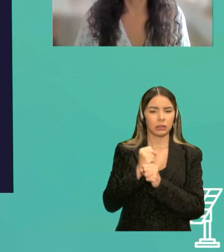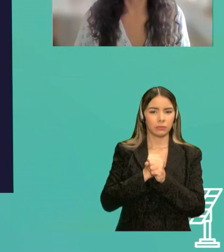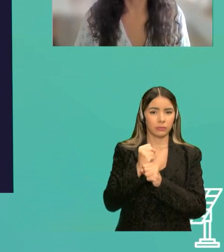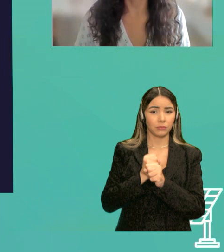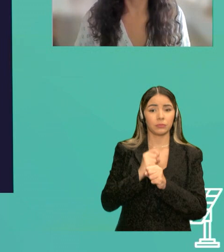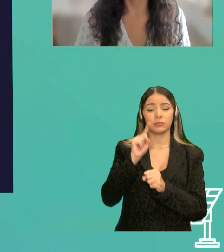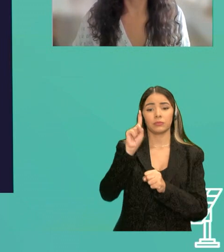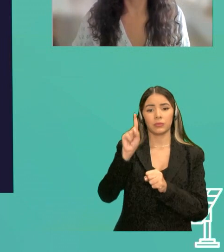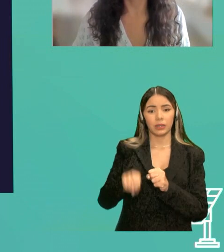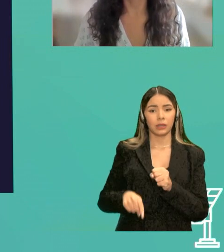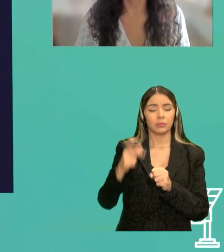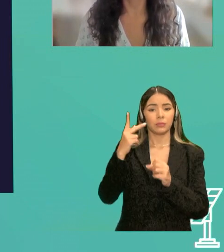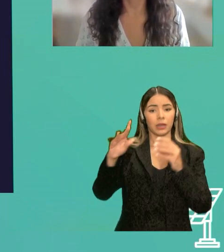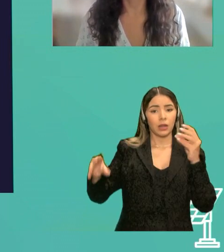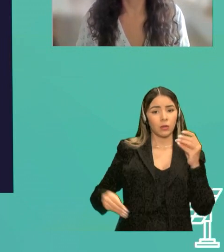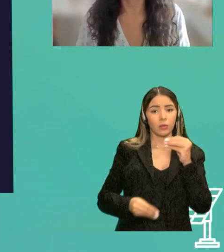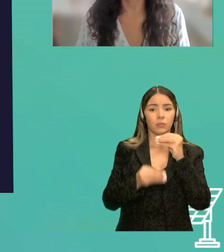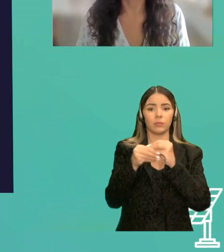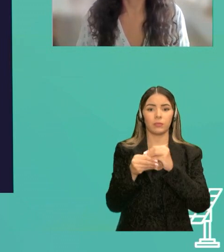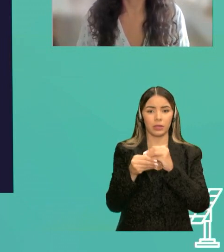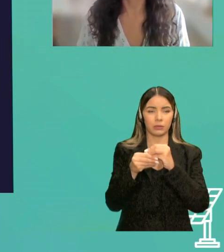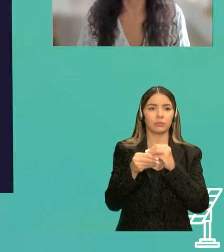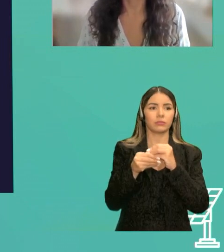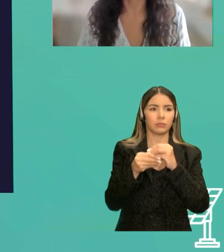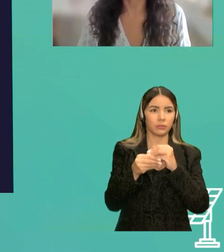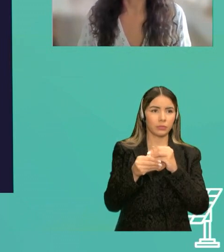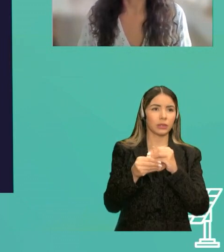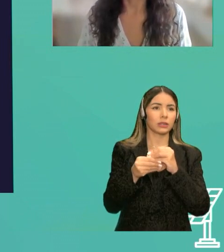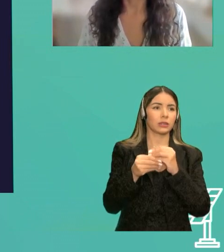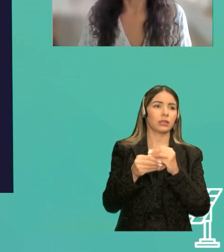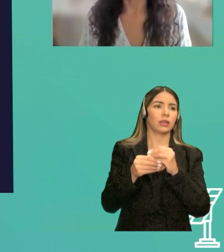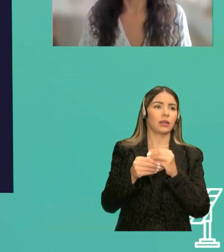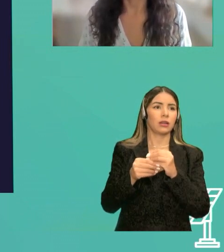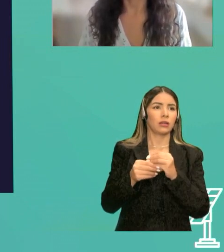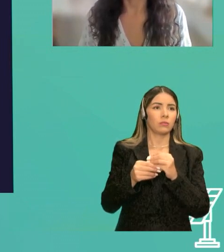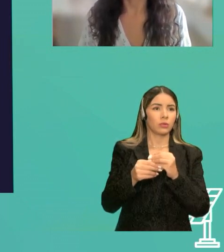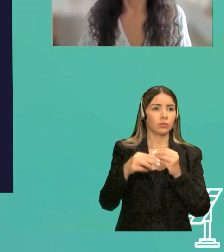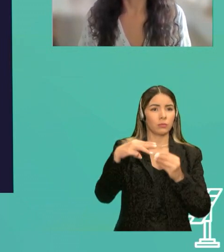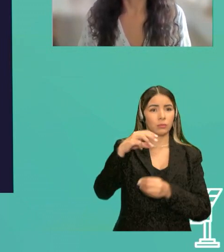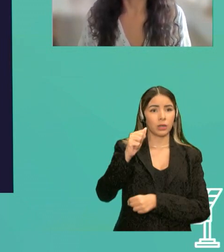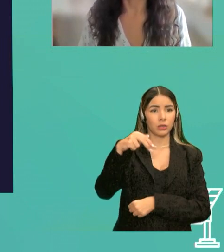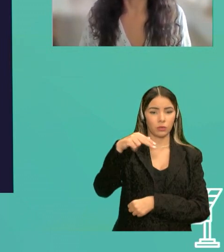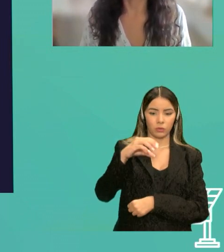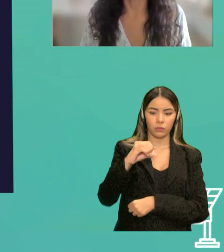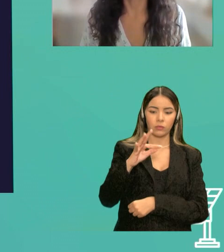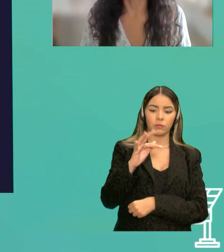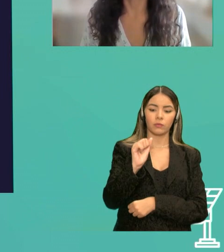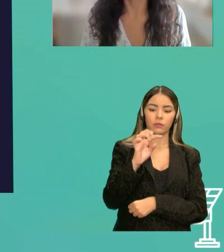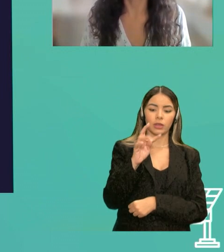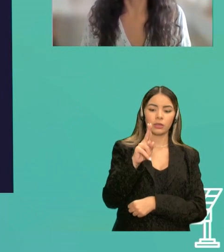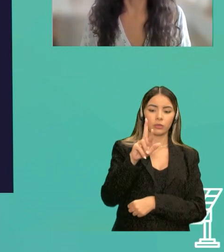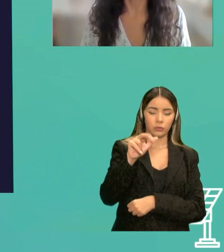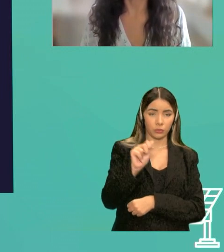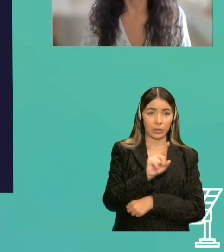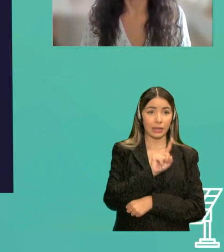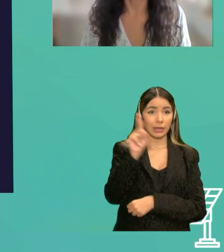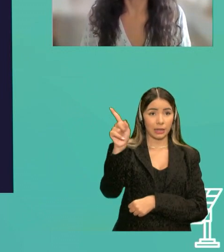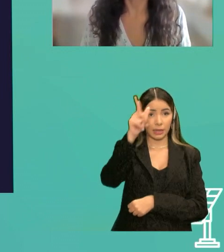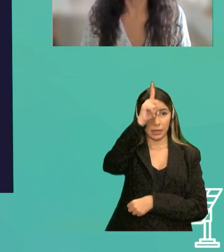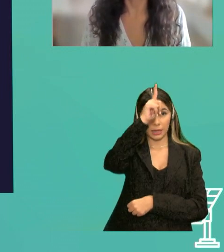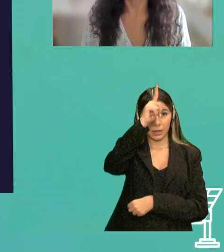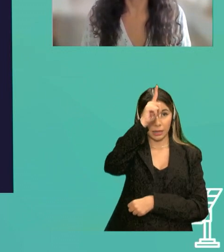complementing the expertise in the manufacturing in Germany, and to address the best way possible are the